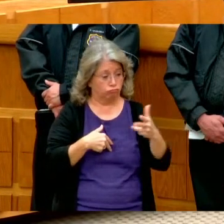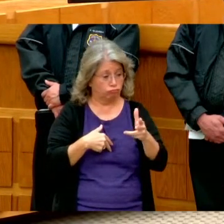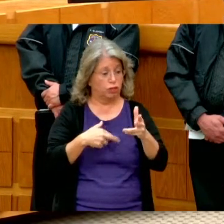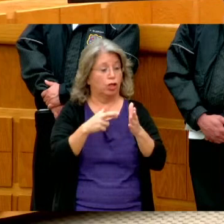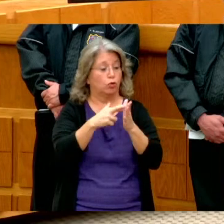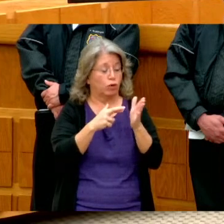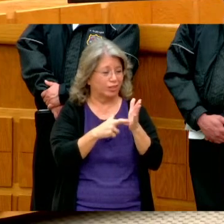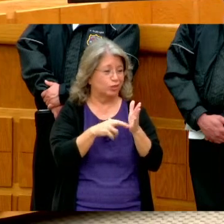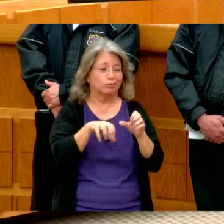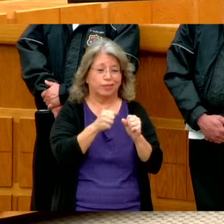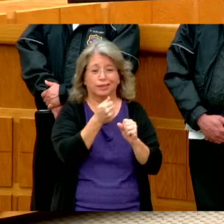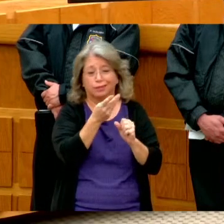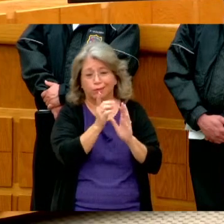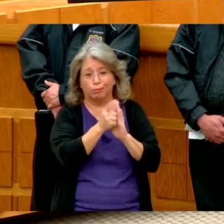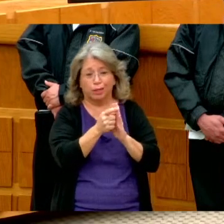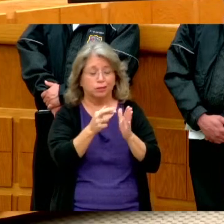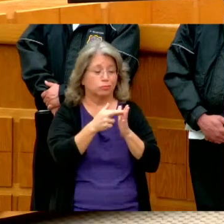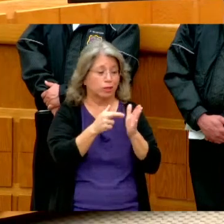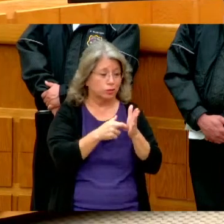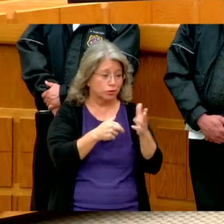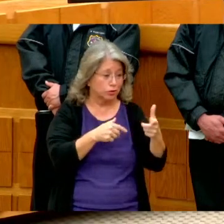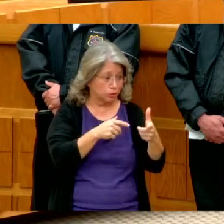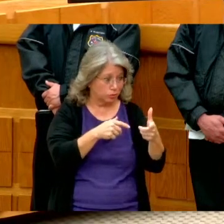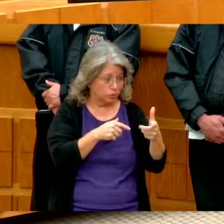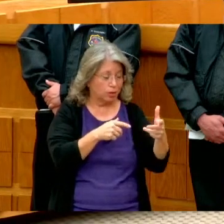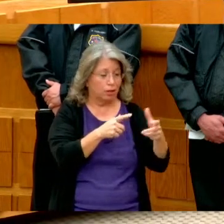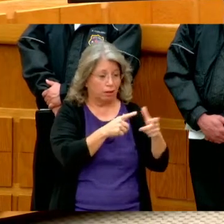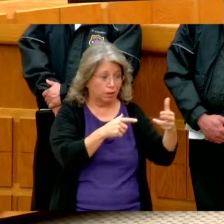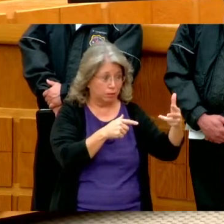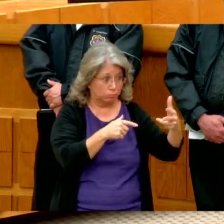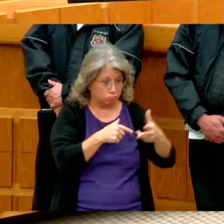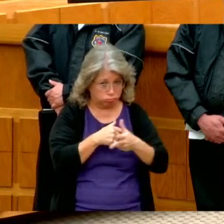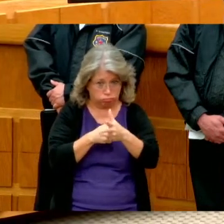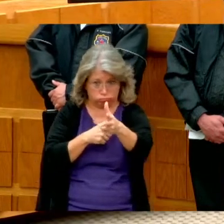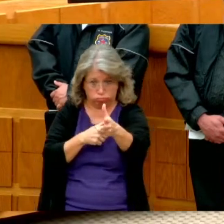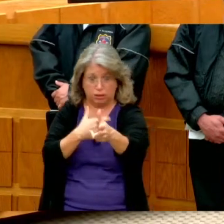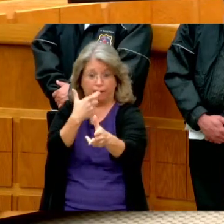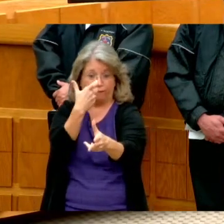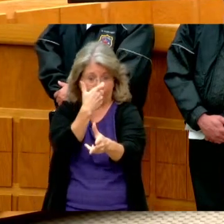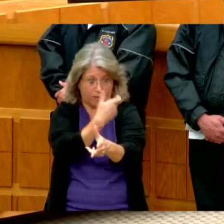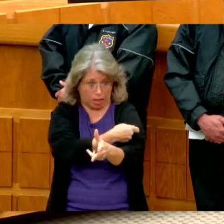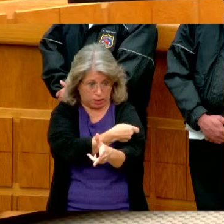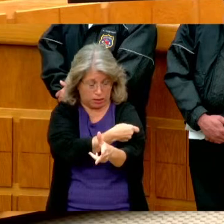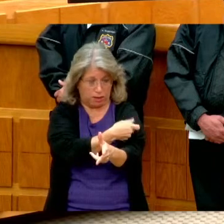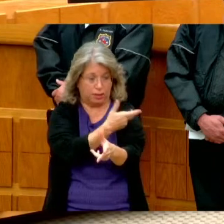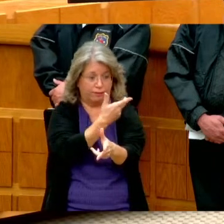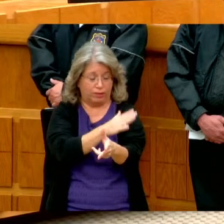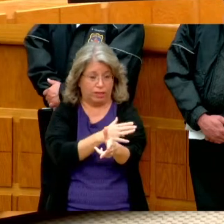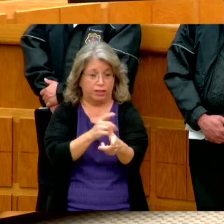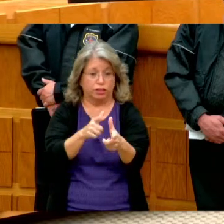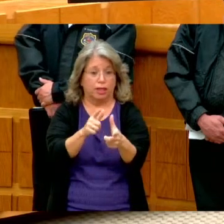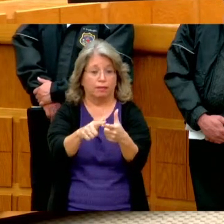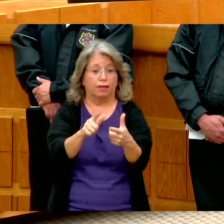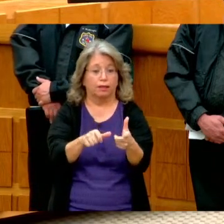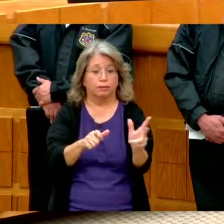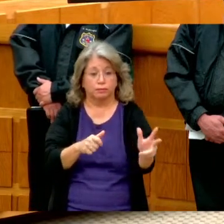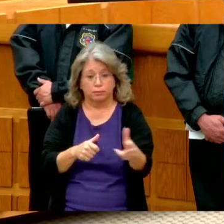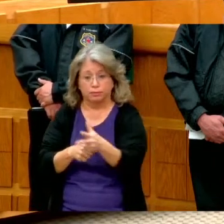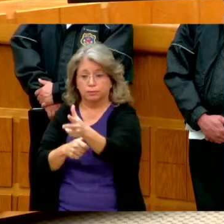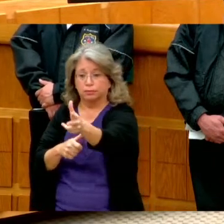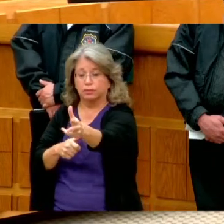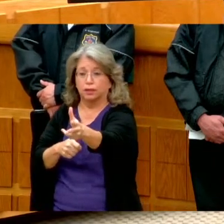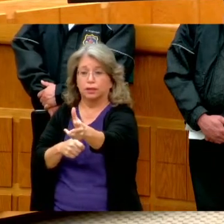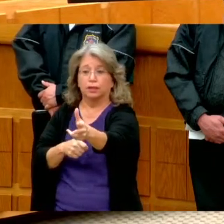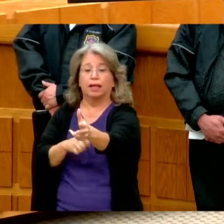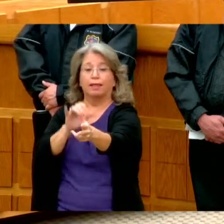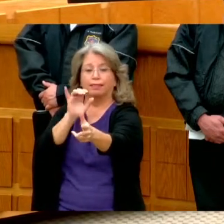that might take a few minutes, they're going over to the vaccination, they're getting vaccinated, and they're done, and they're at the adverse reaction site. That's definitely